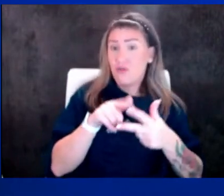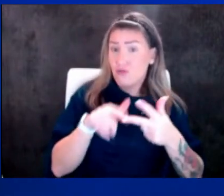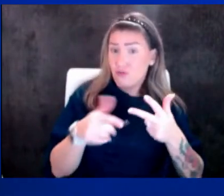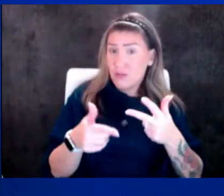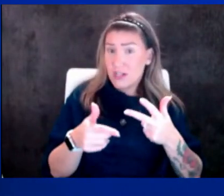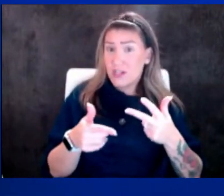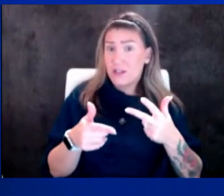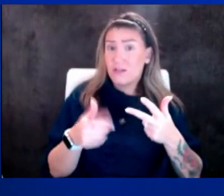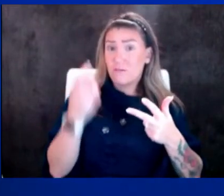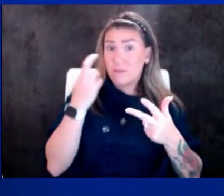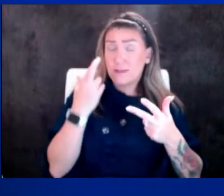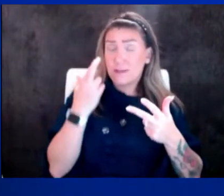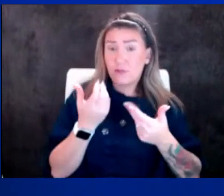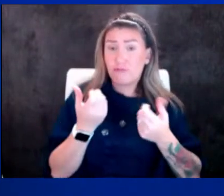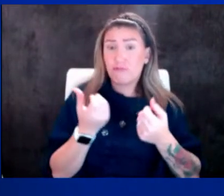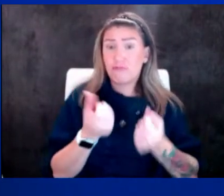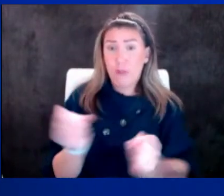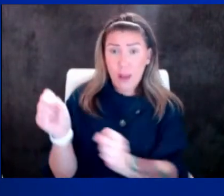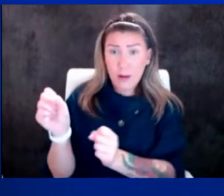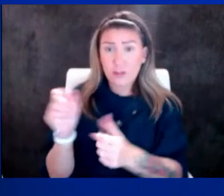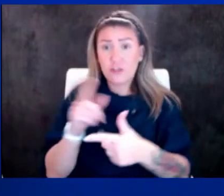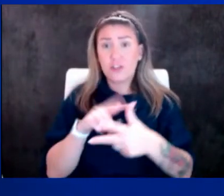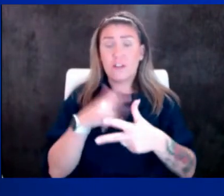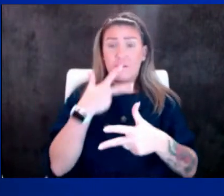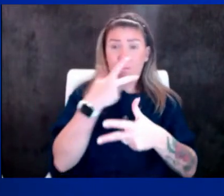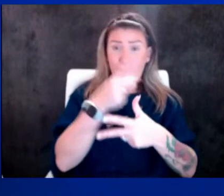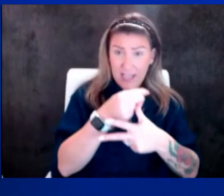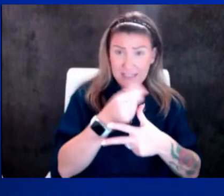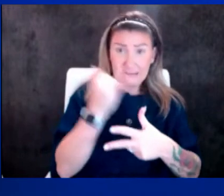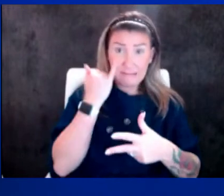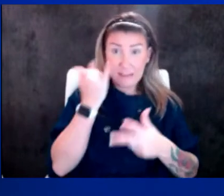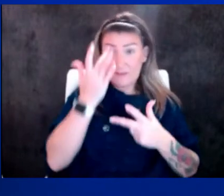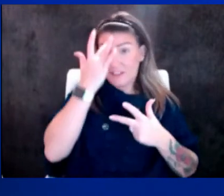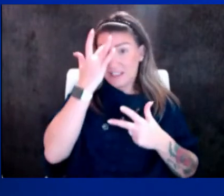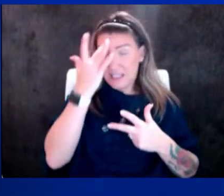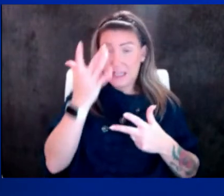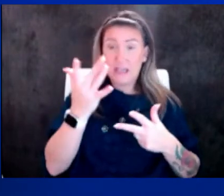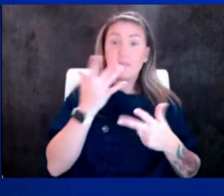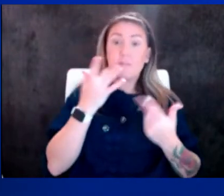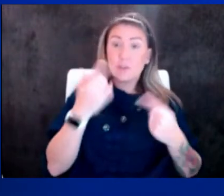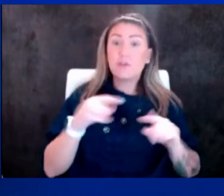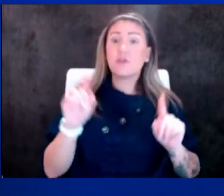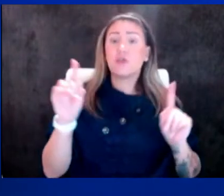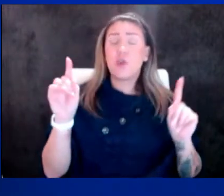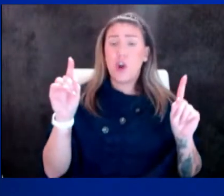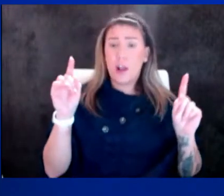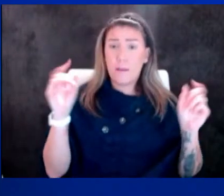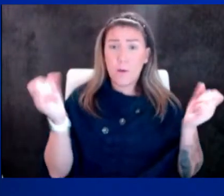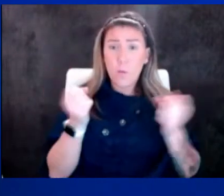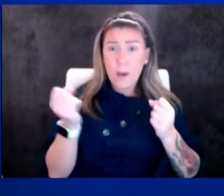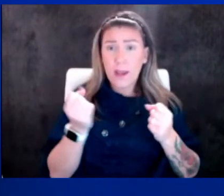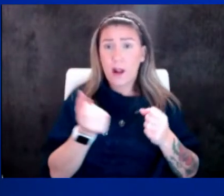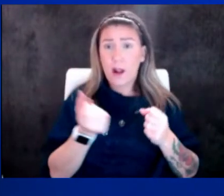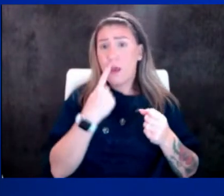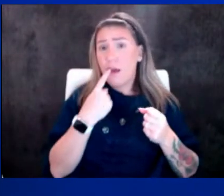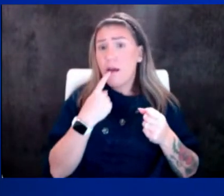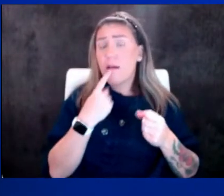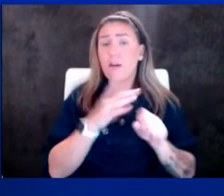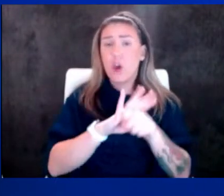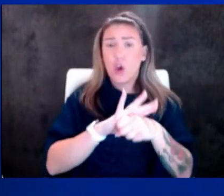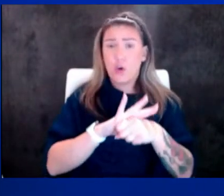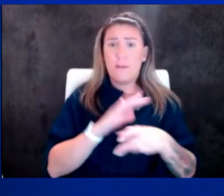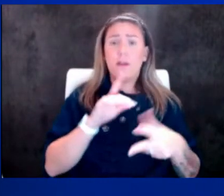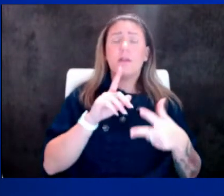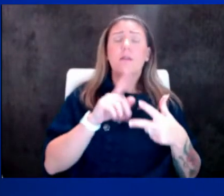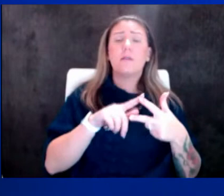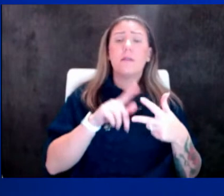yourself vaccinated. If you get sick, probably in the beginning of this winter, you're going to be taking the COVID pills. And now in the long run, if you continue